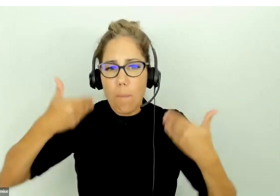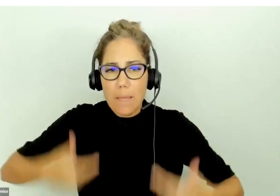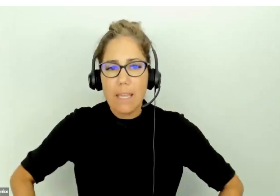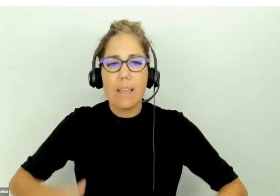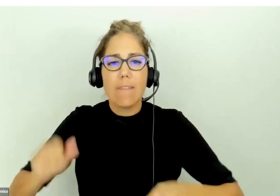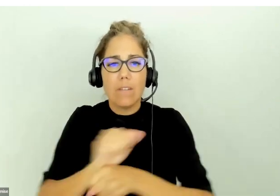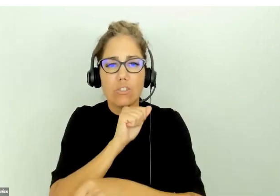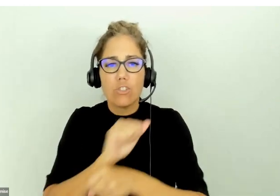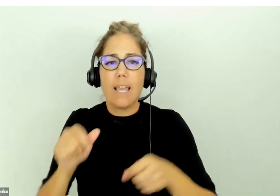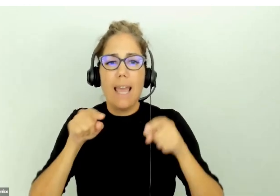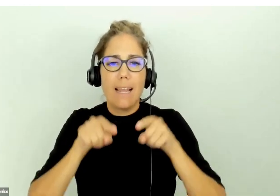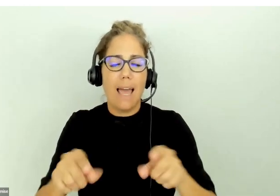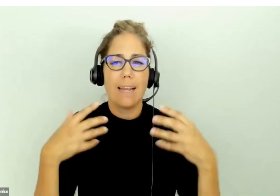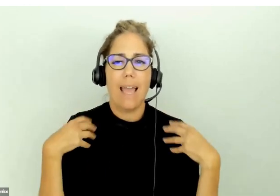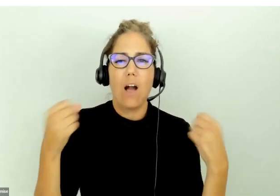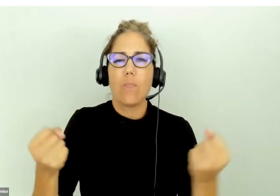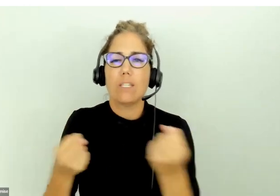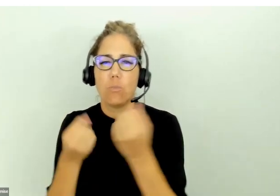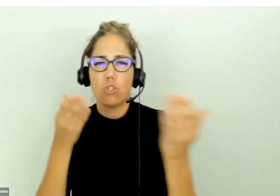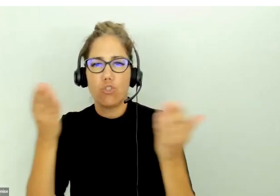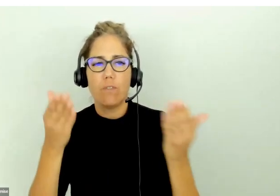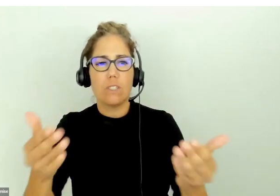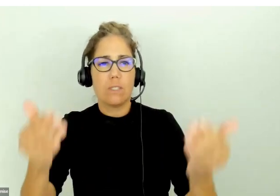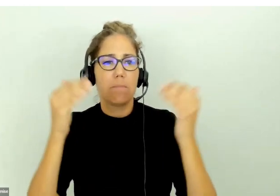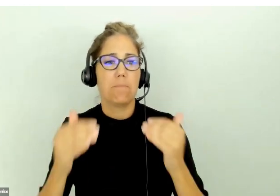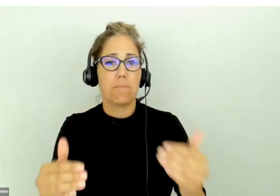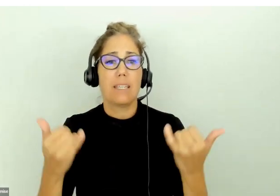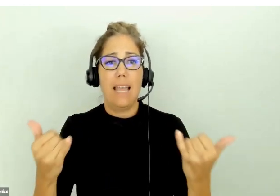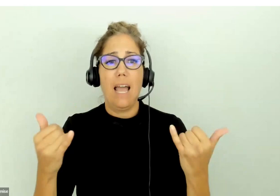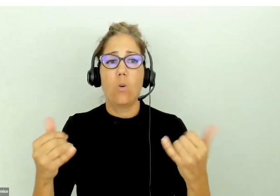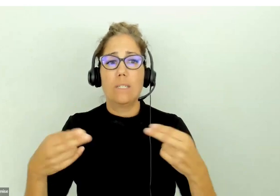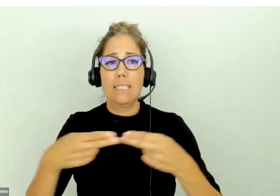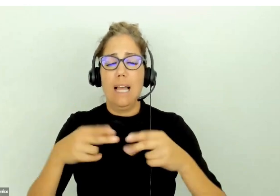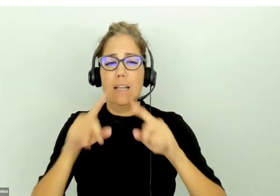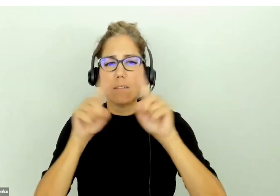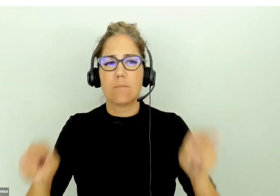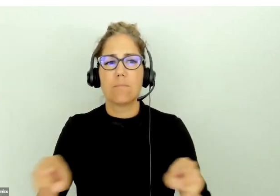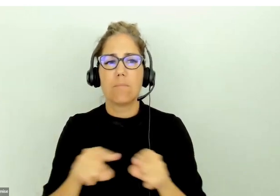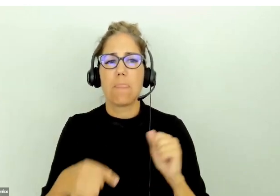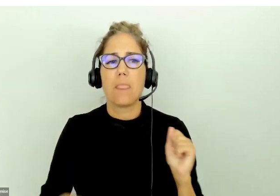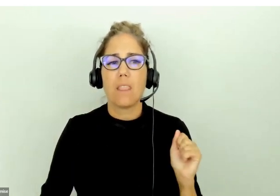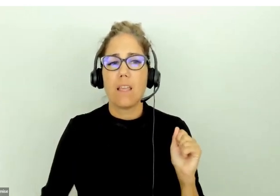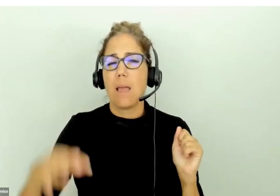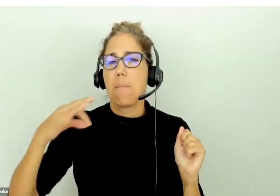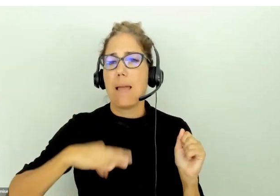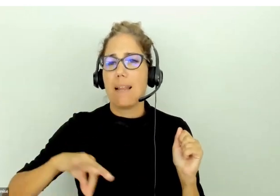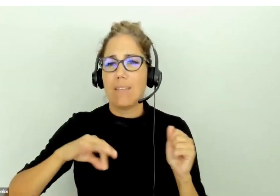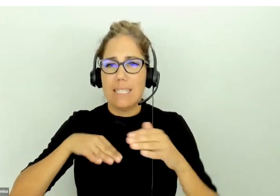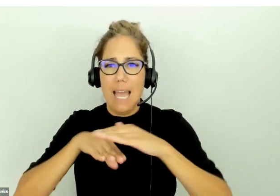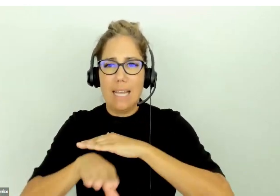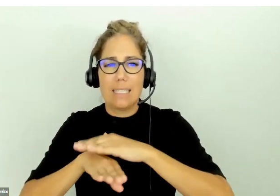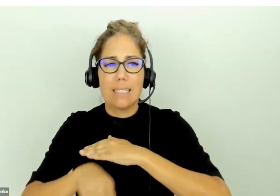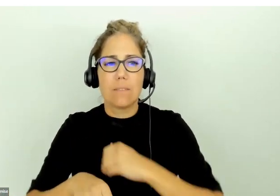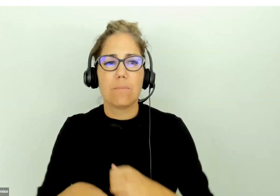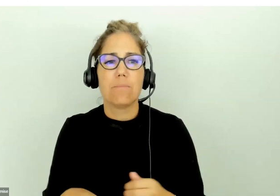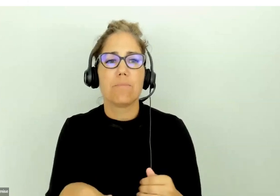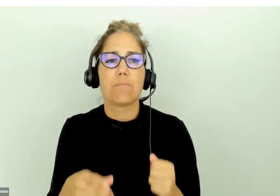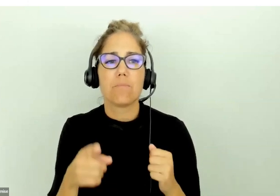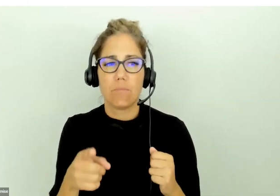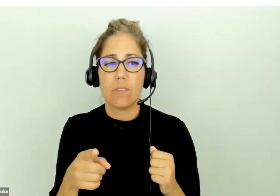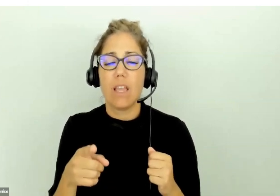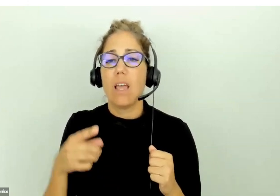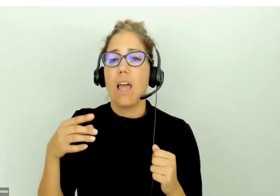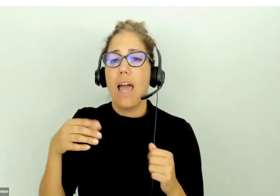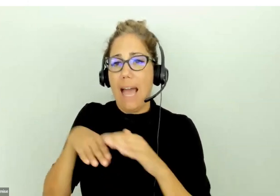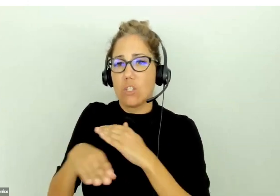services. So if we go to the next slide, let's jump into benefits access. Access to healthcare